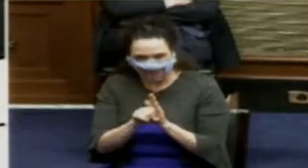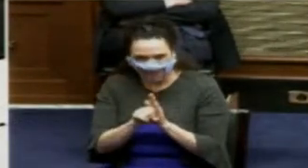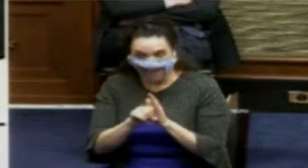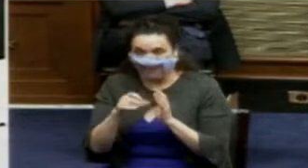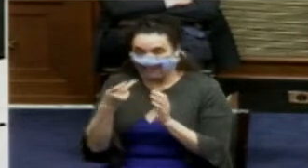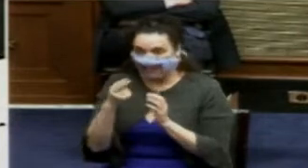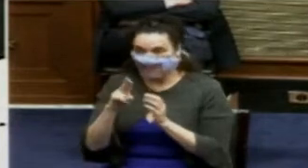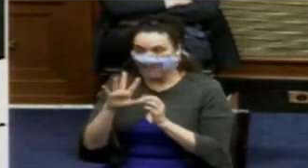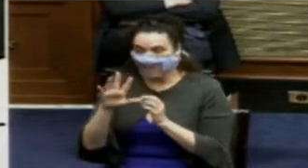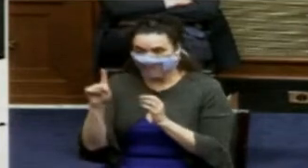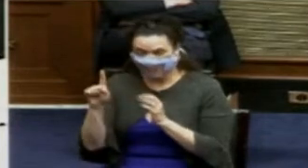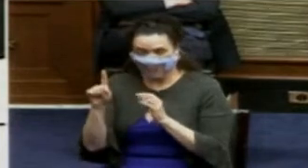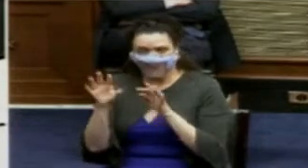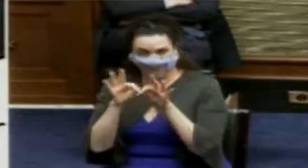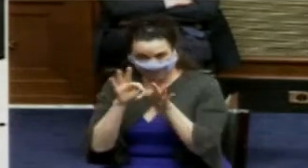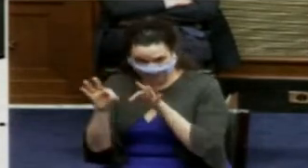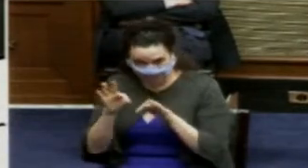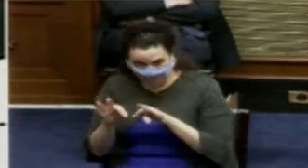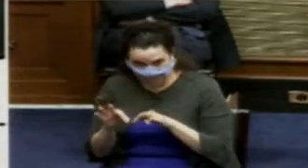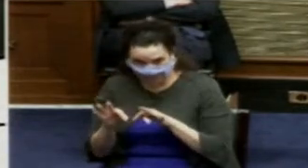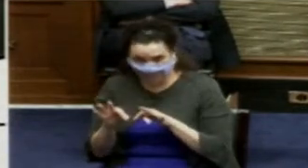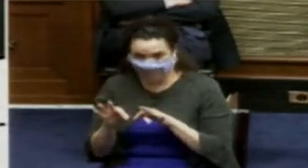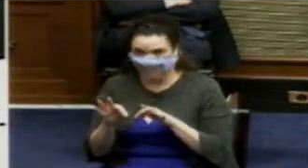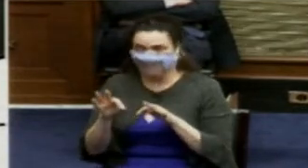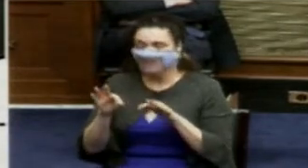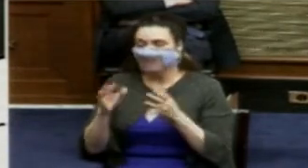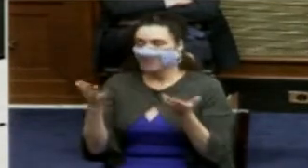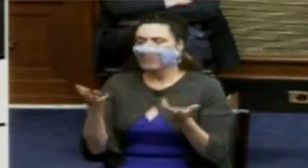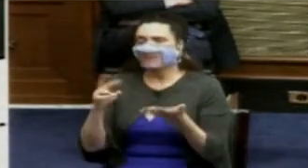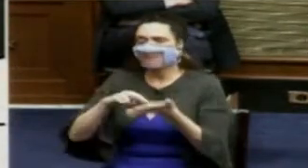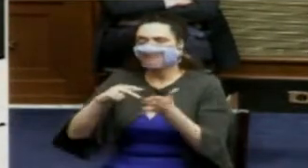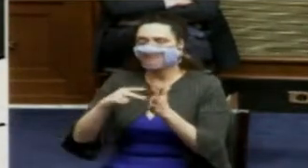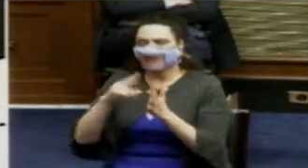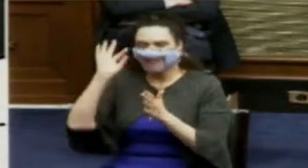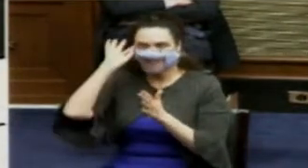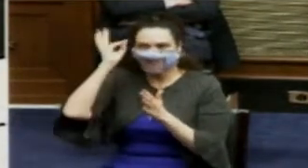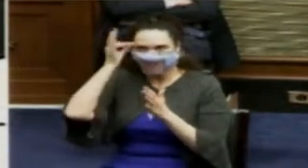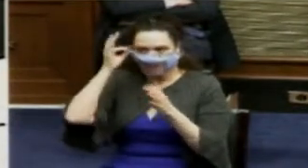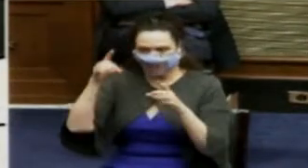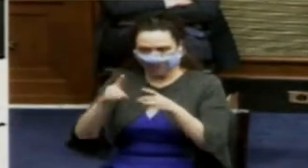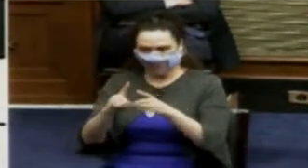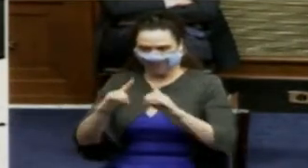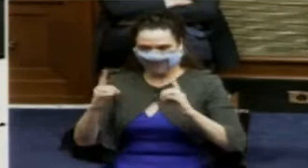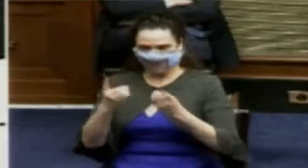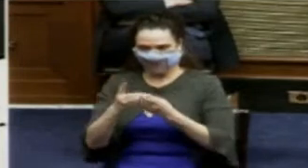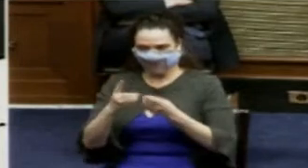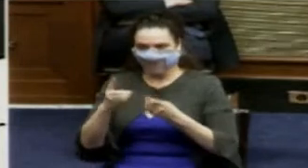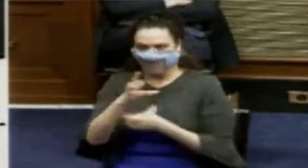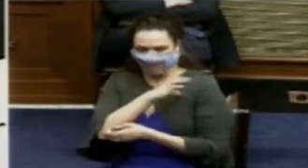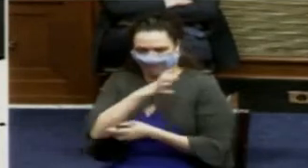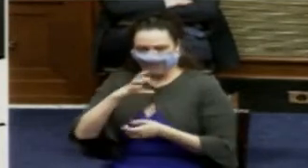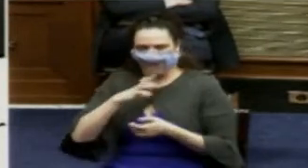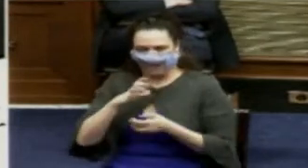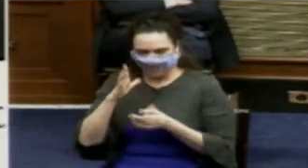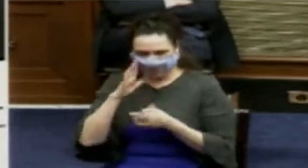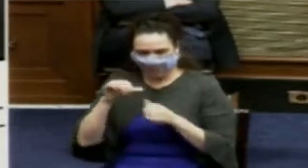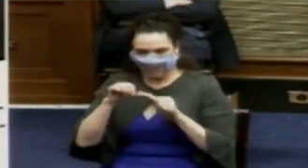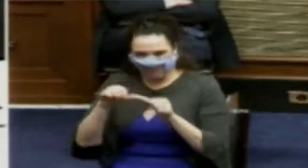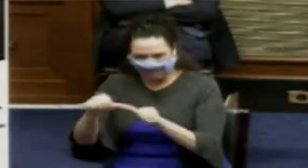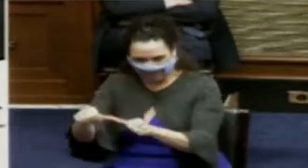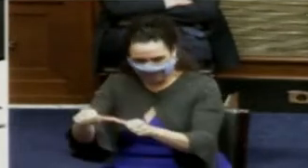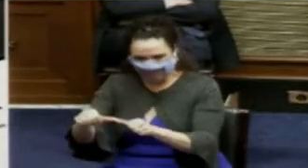squarely deals with the issue of the federal district. The Congress will continue to exercise plenary authority